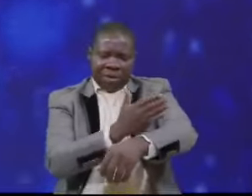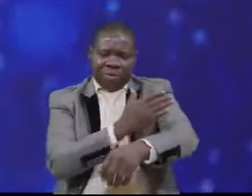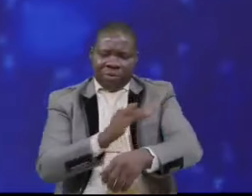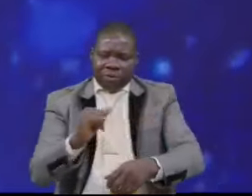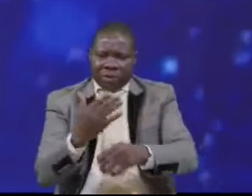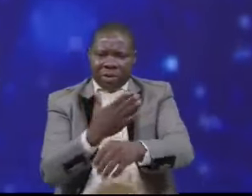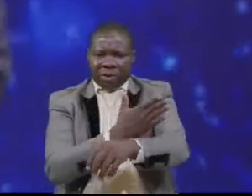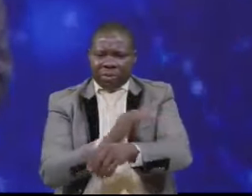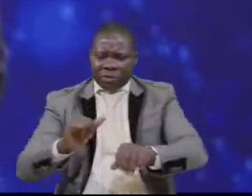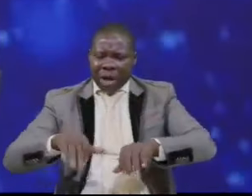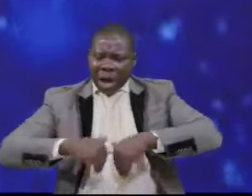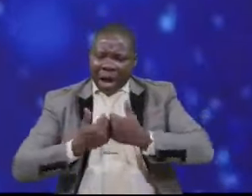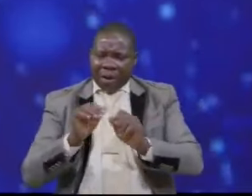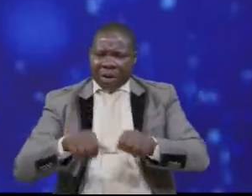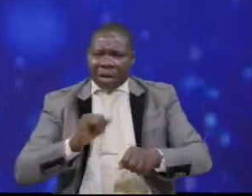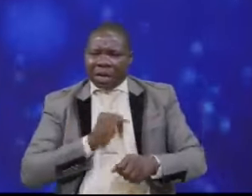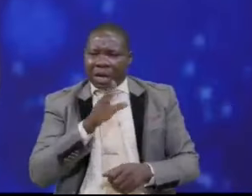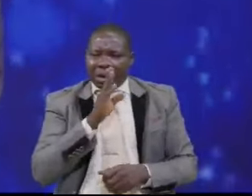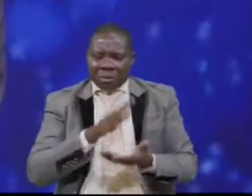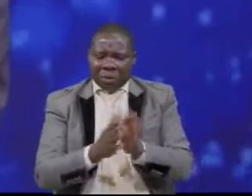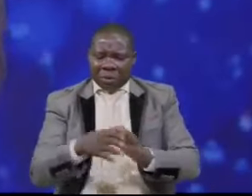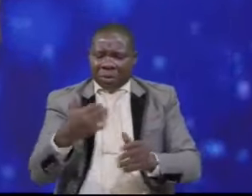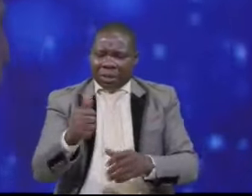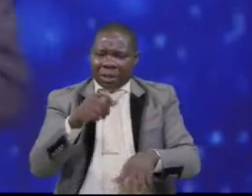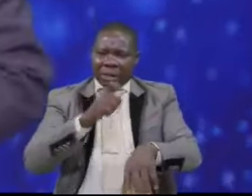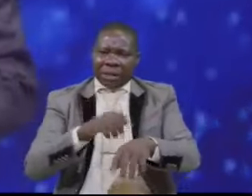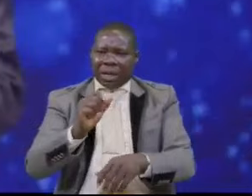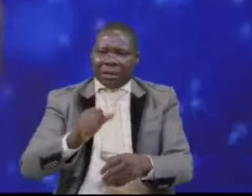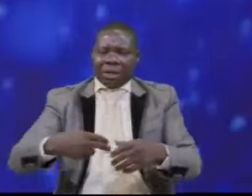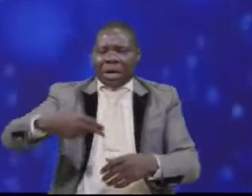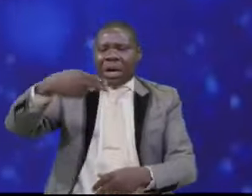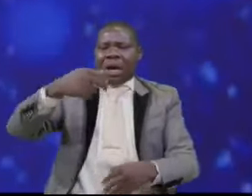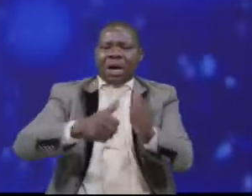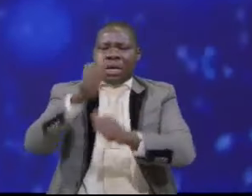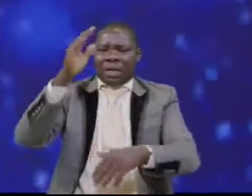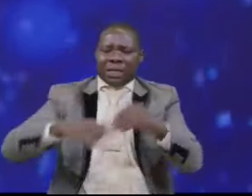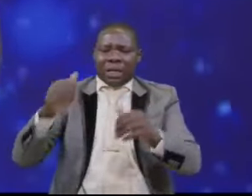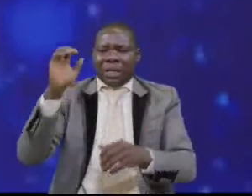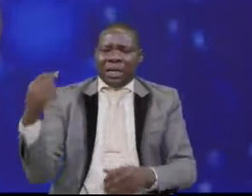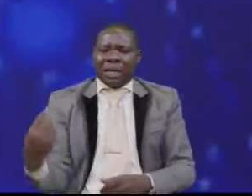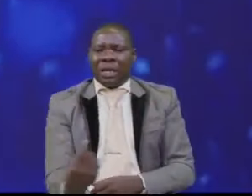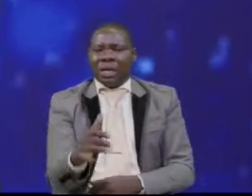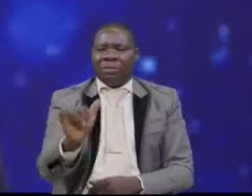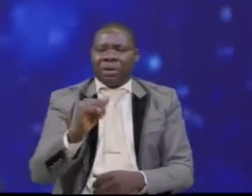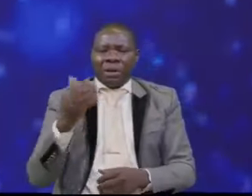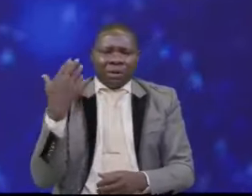be 10 times higher than ever before? That's why we're here. And